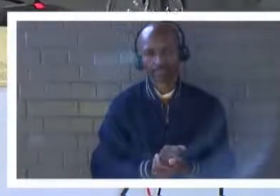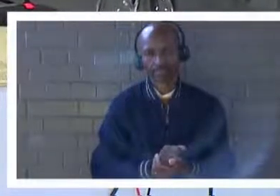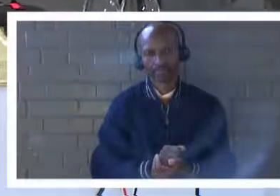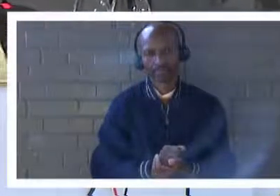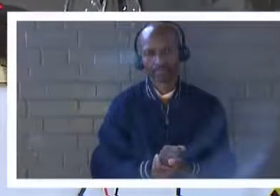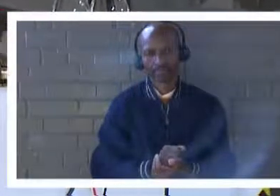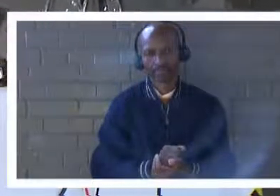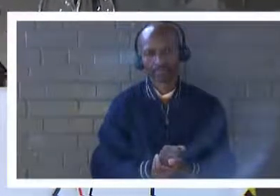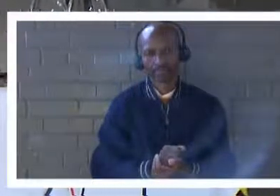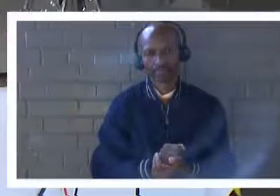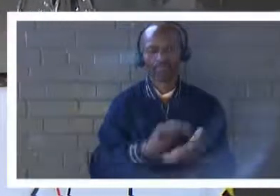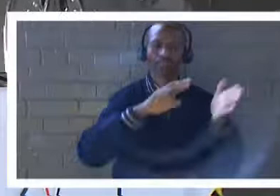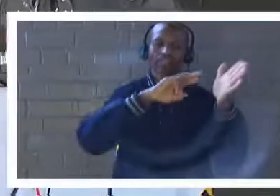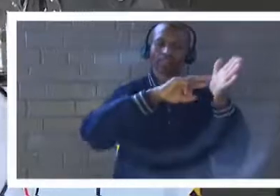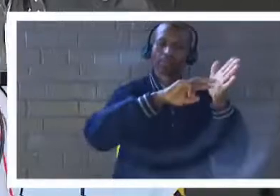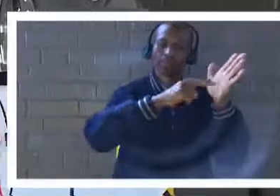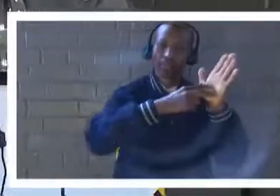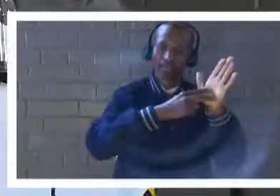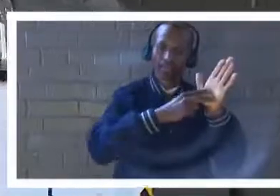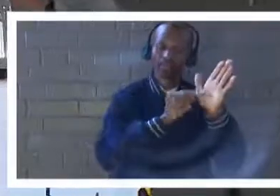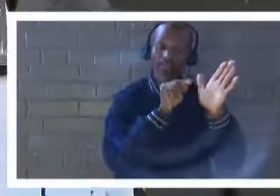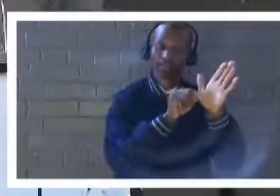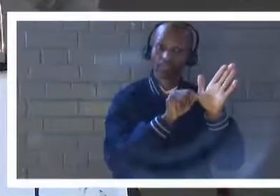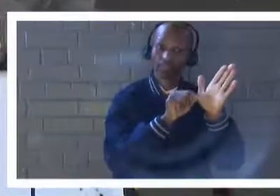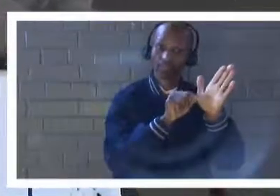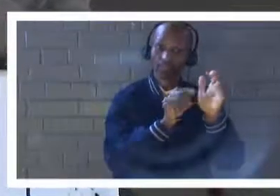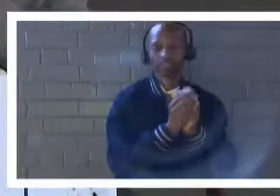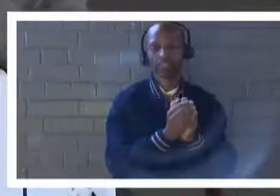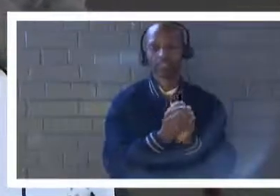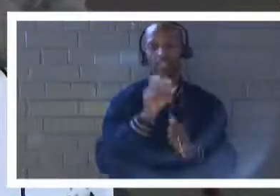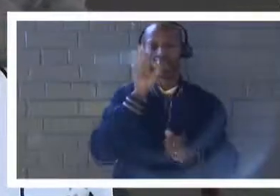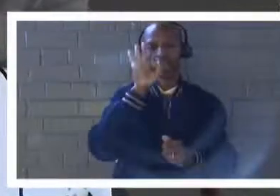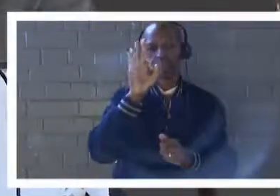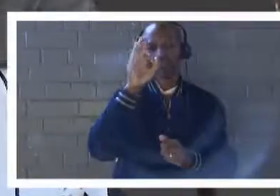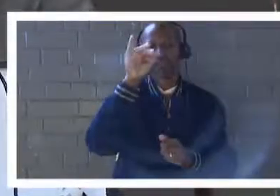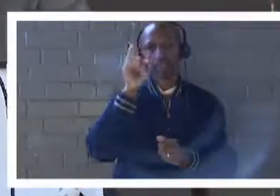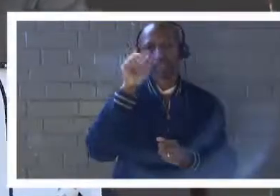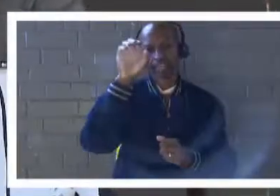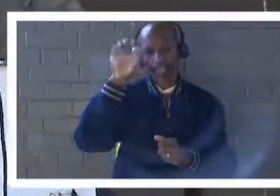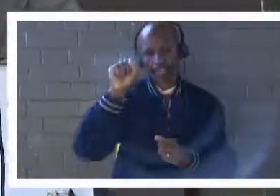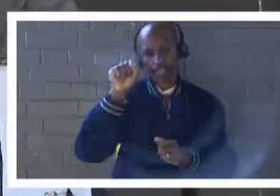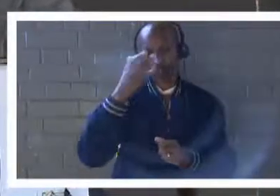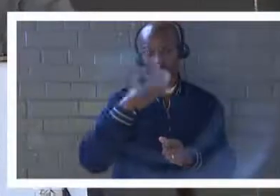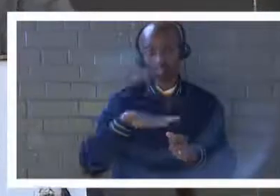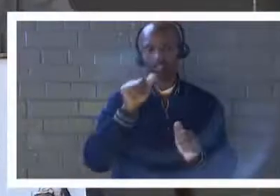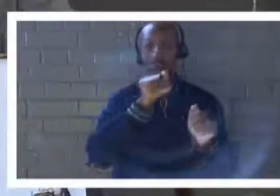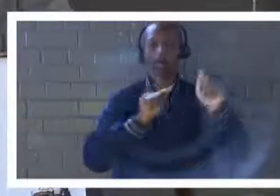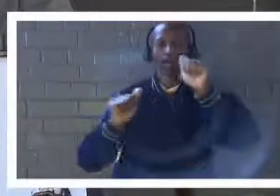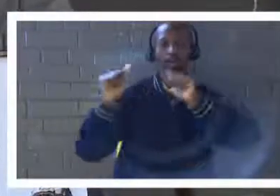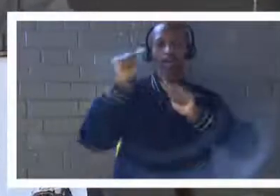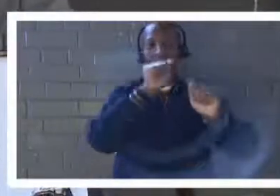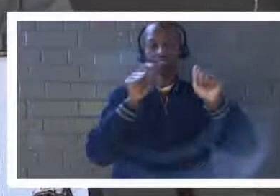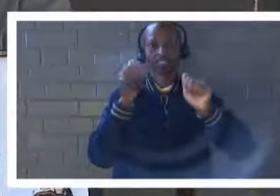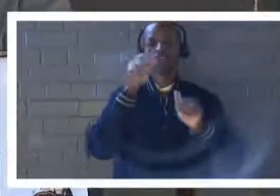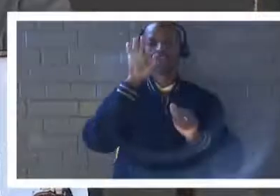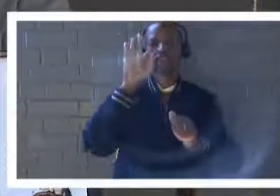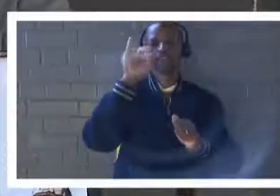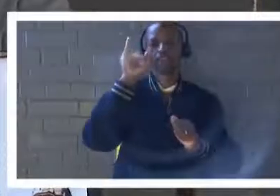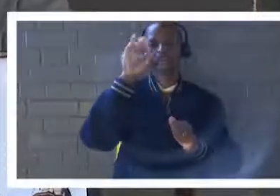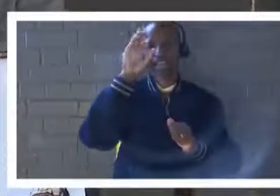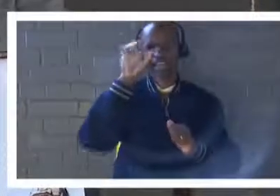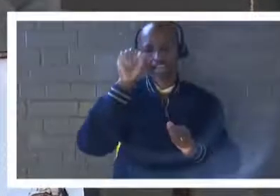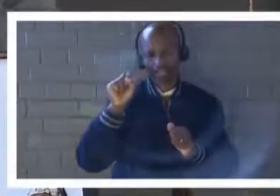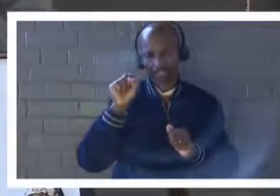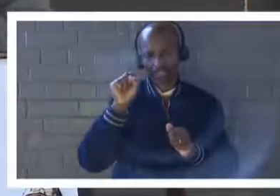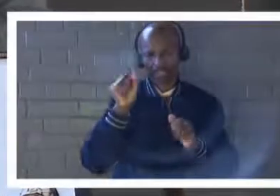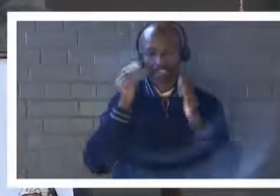The purpose of this FIS is to assess whether the FIS is the